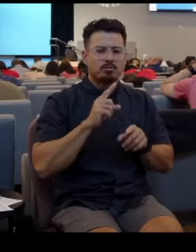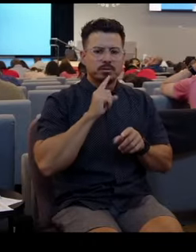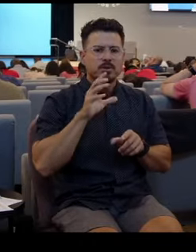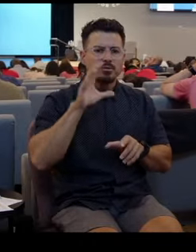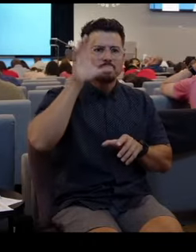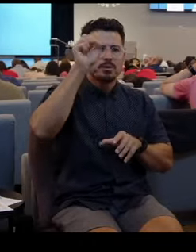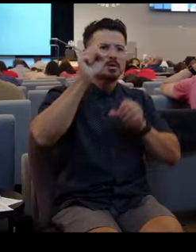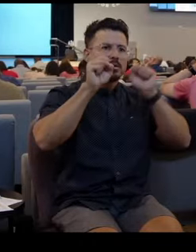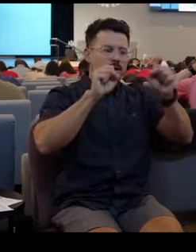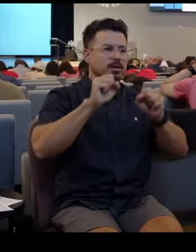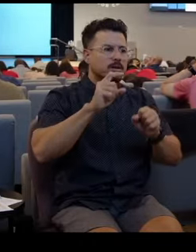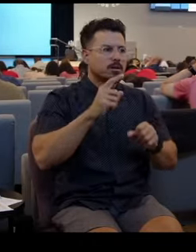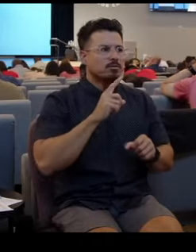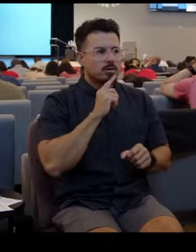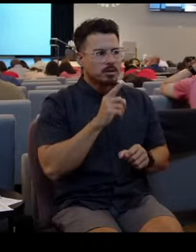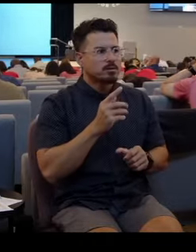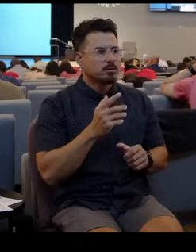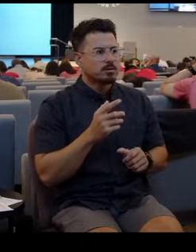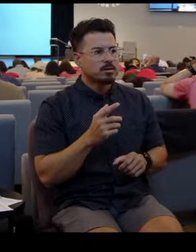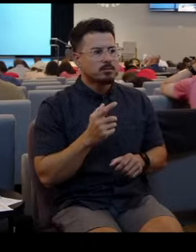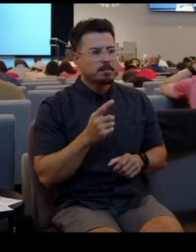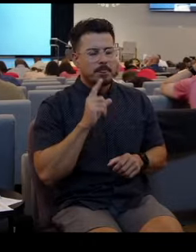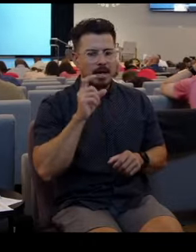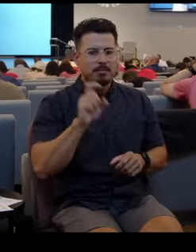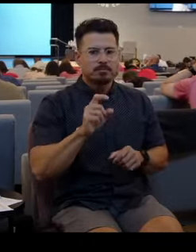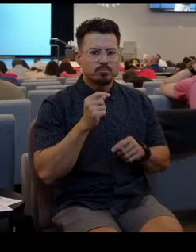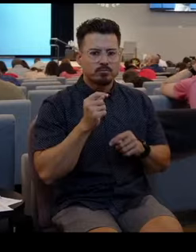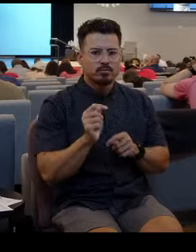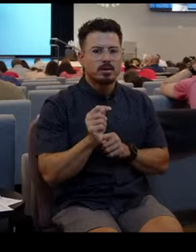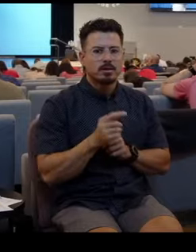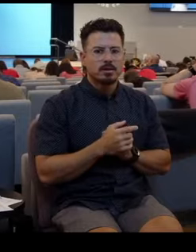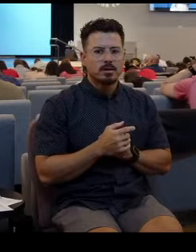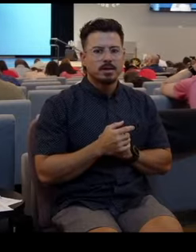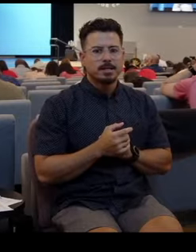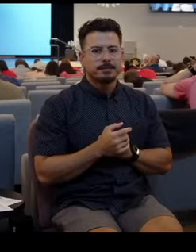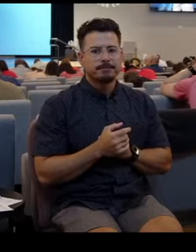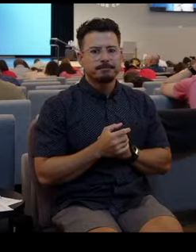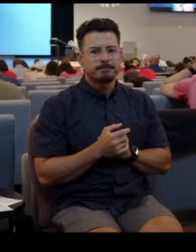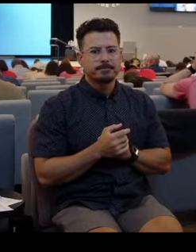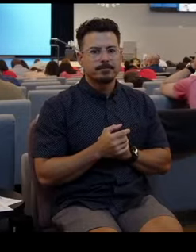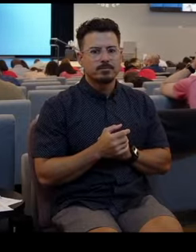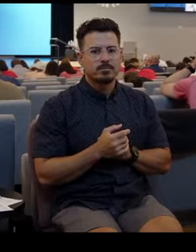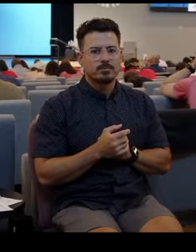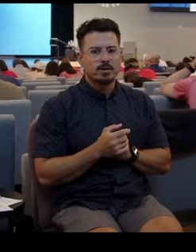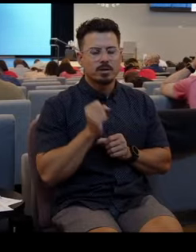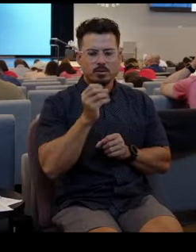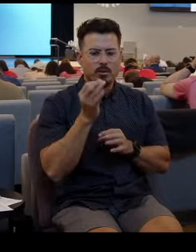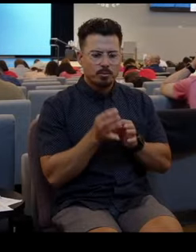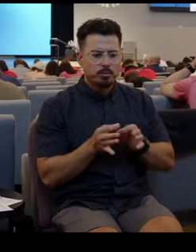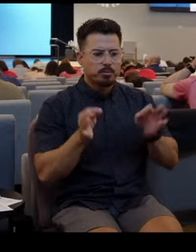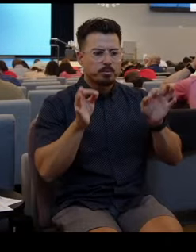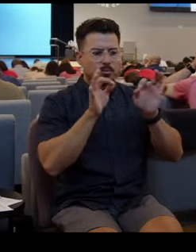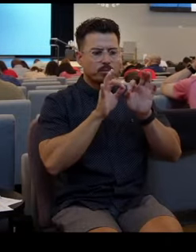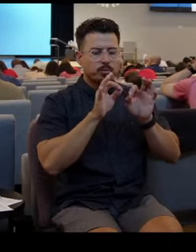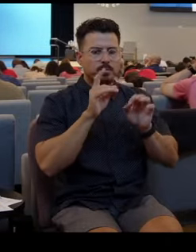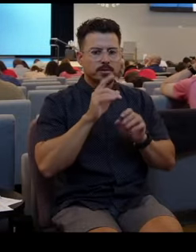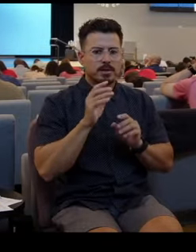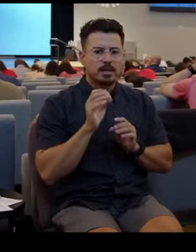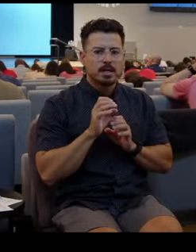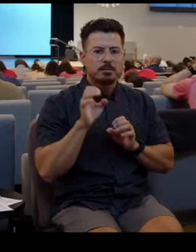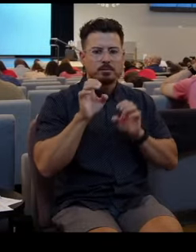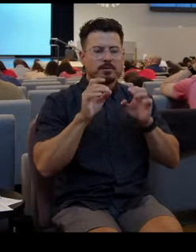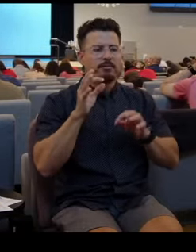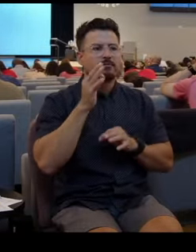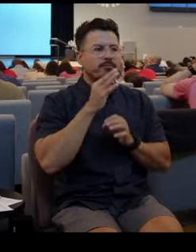beyond our grasp, like the old line from that poem, is so important when it comes to elements of faith